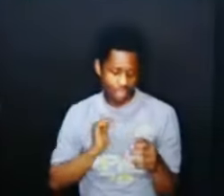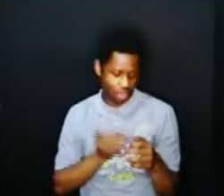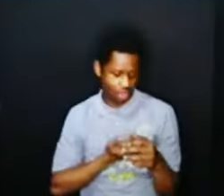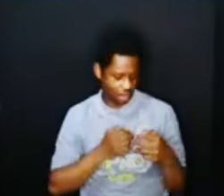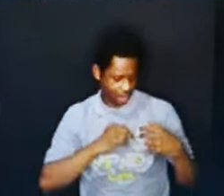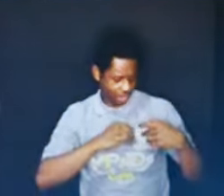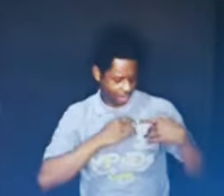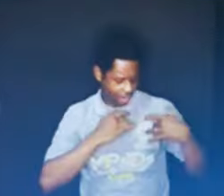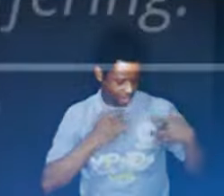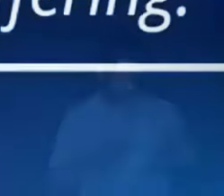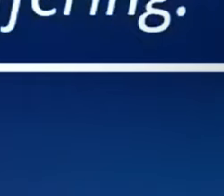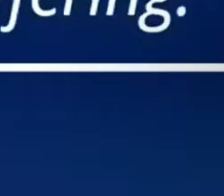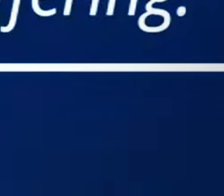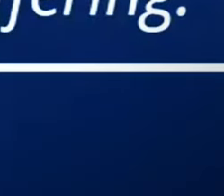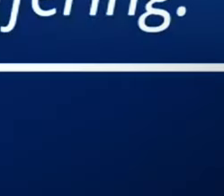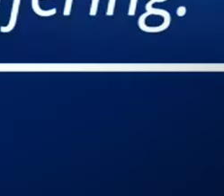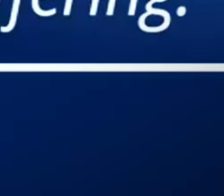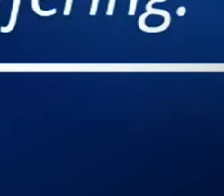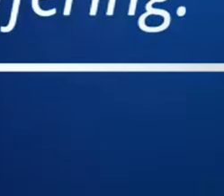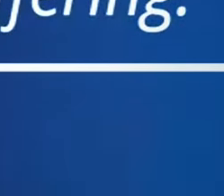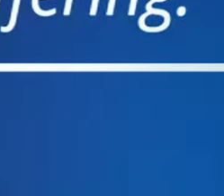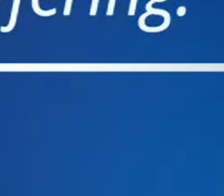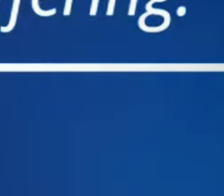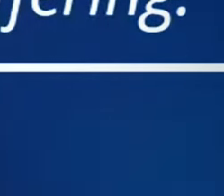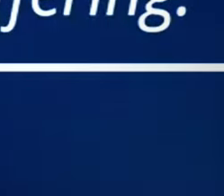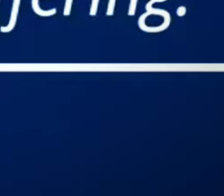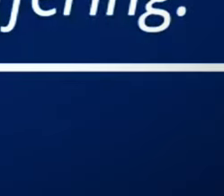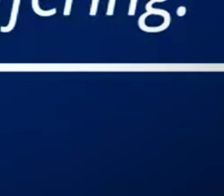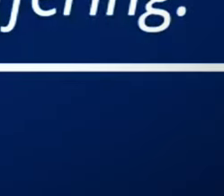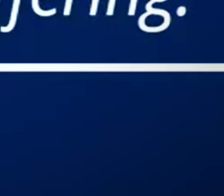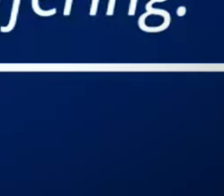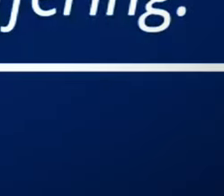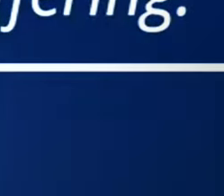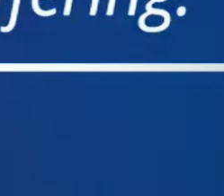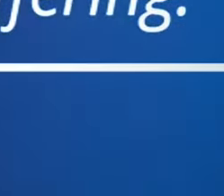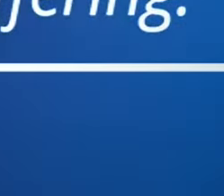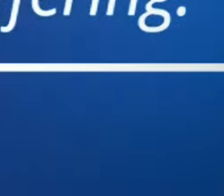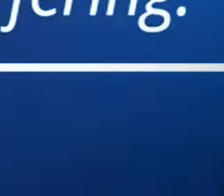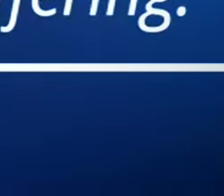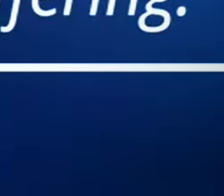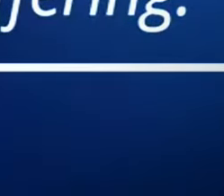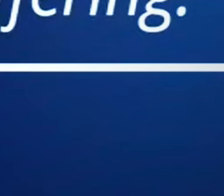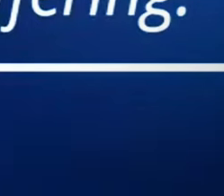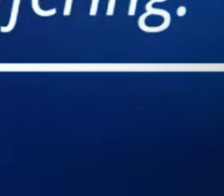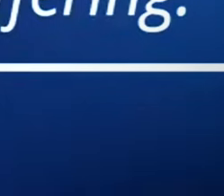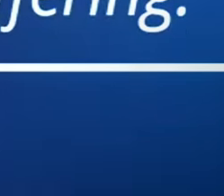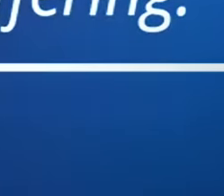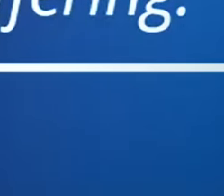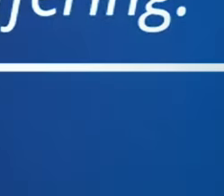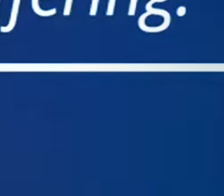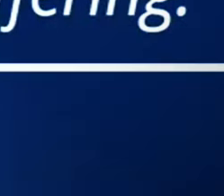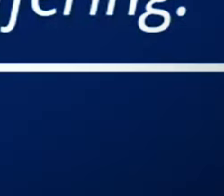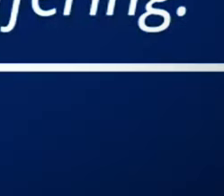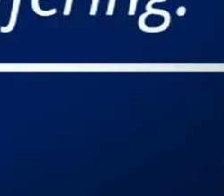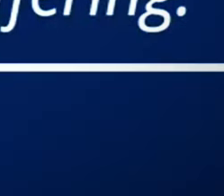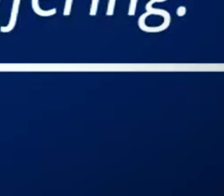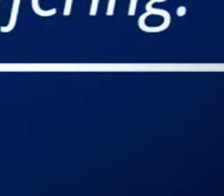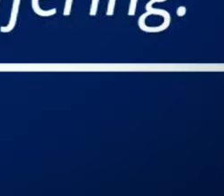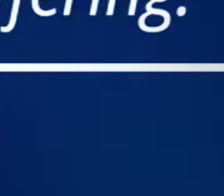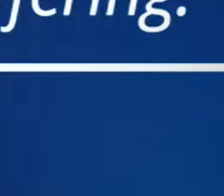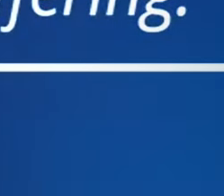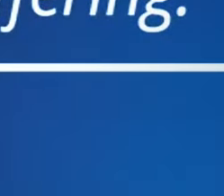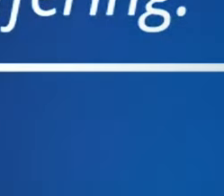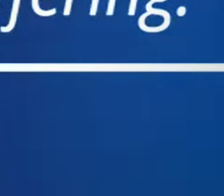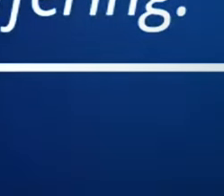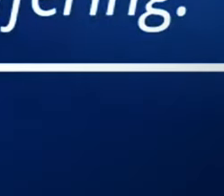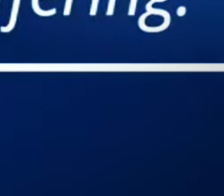is important than our offering we give. Bio me bomoden ase me me ati ase se be bia yakoma gina ana yakoma ne